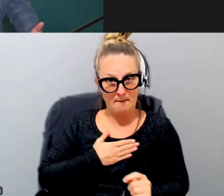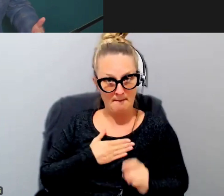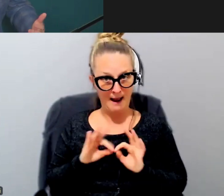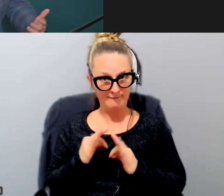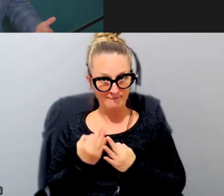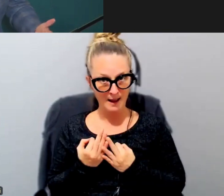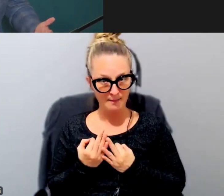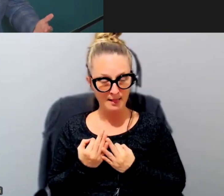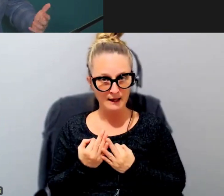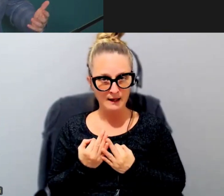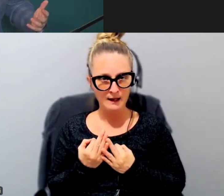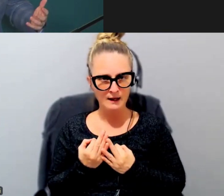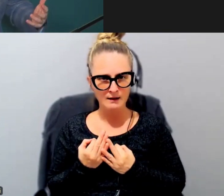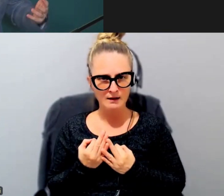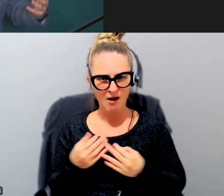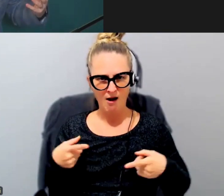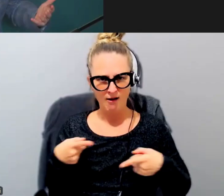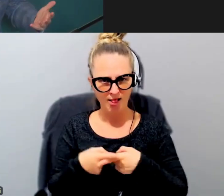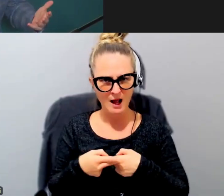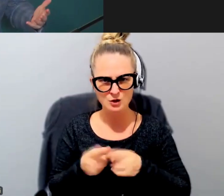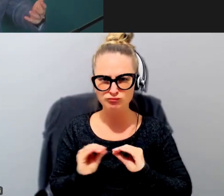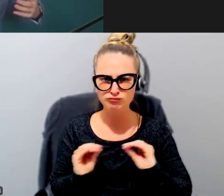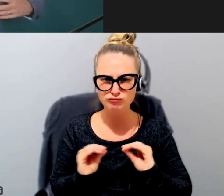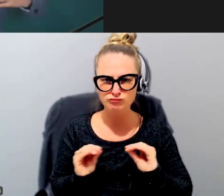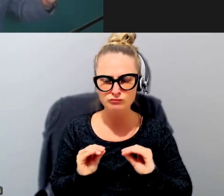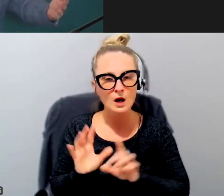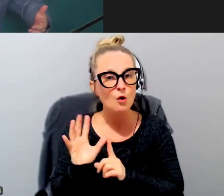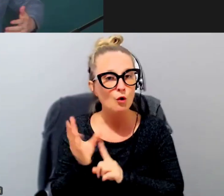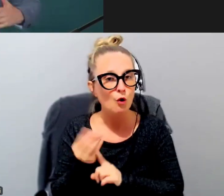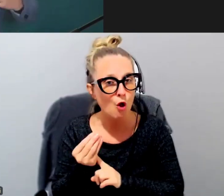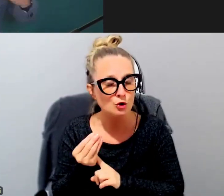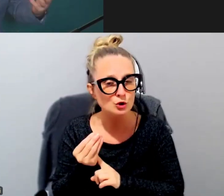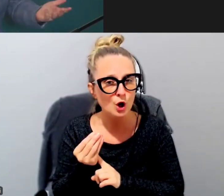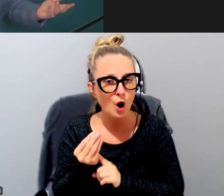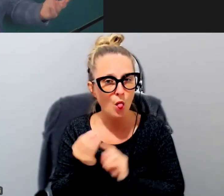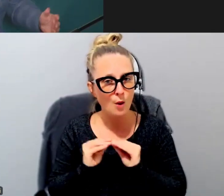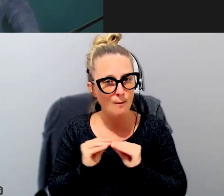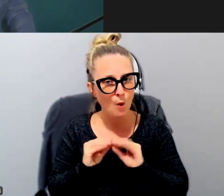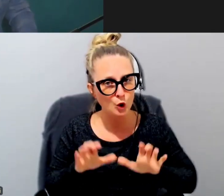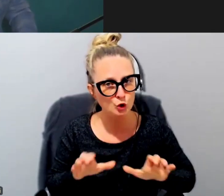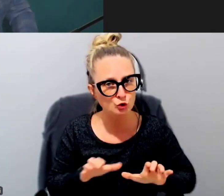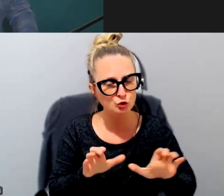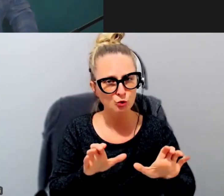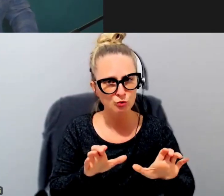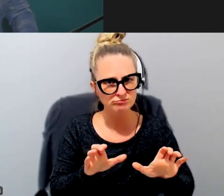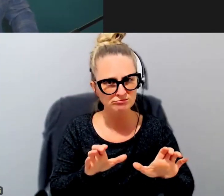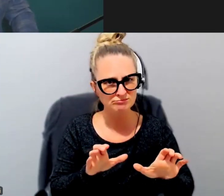no clash, because with culture, the more you do, the better.